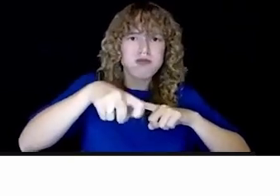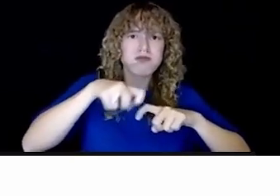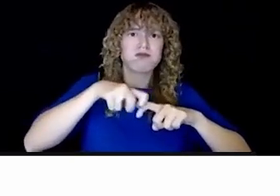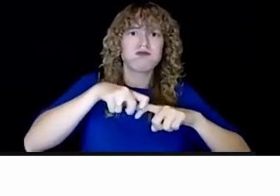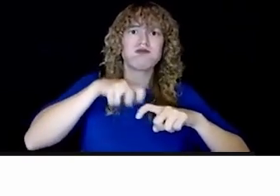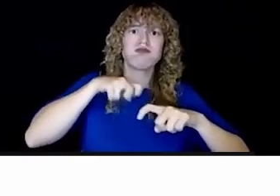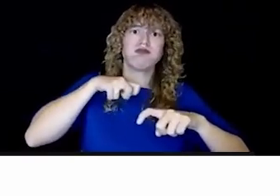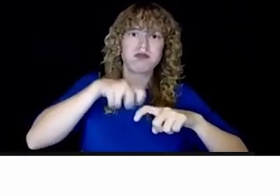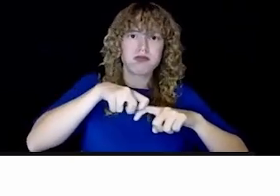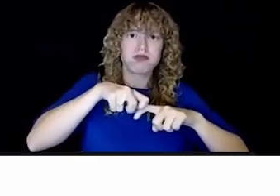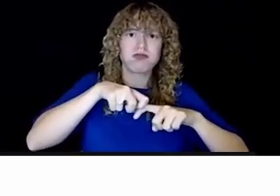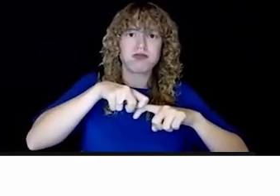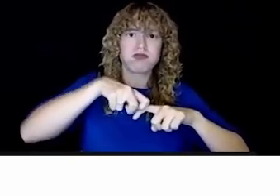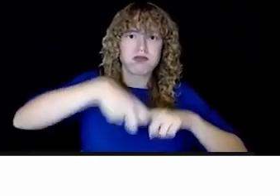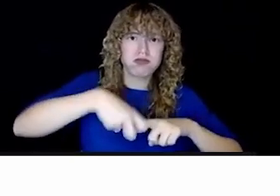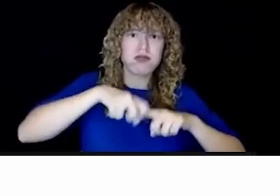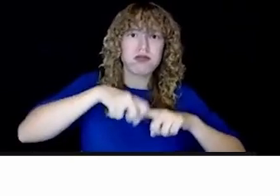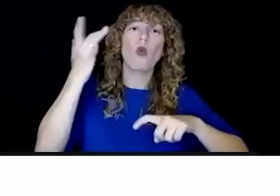as the plane ascends.